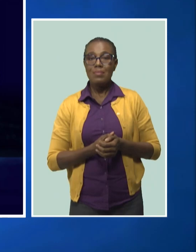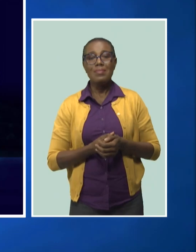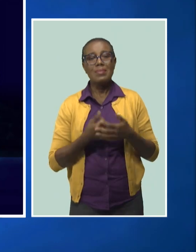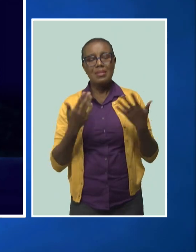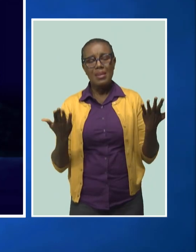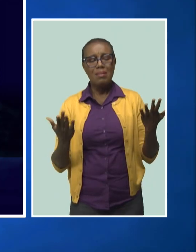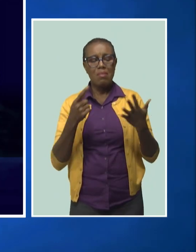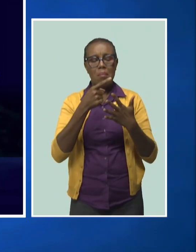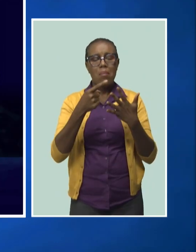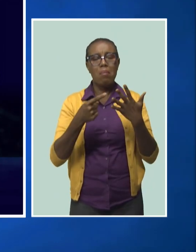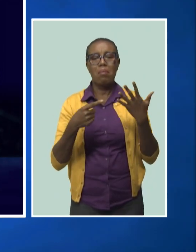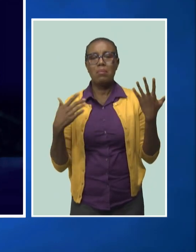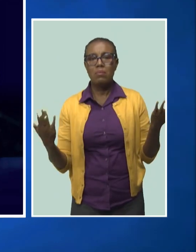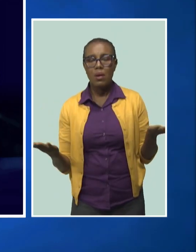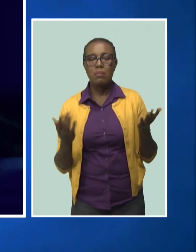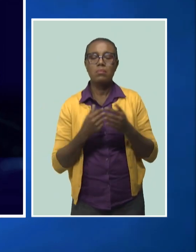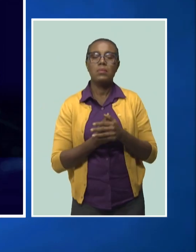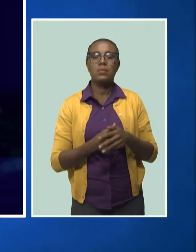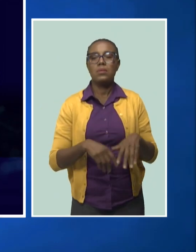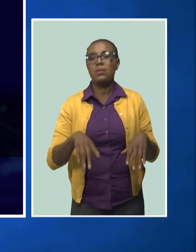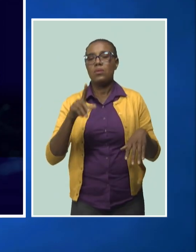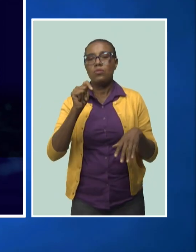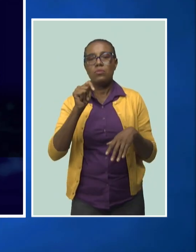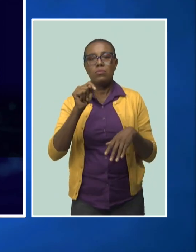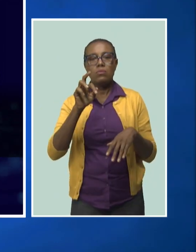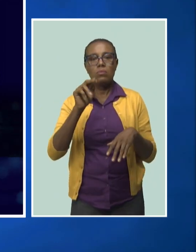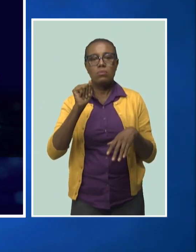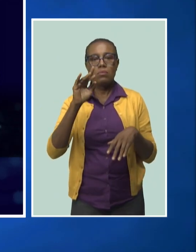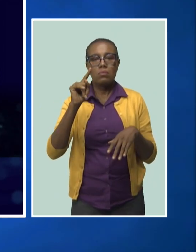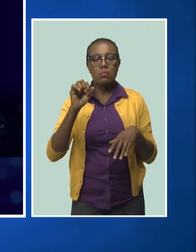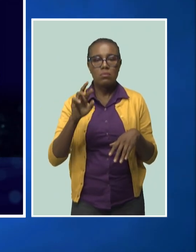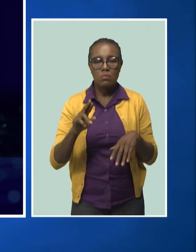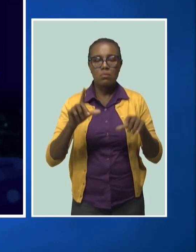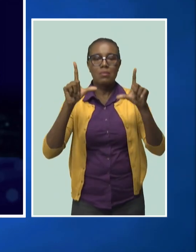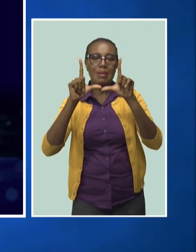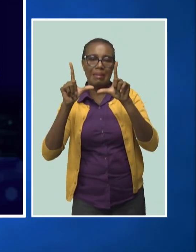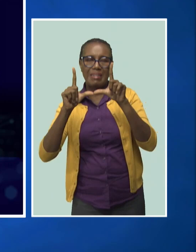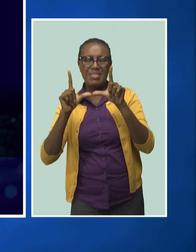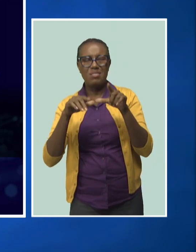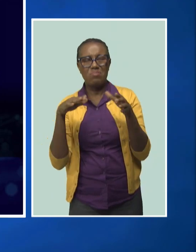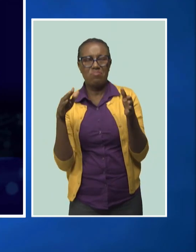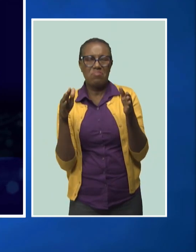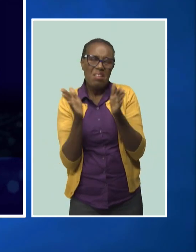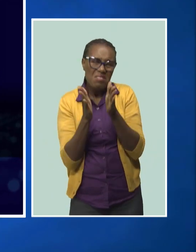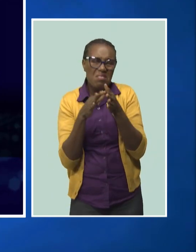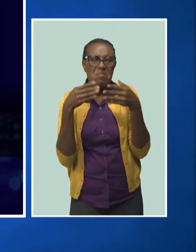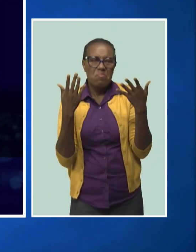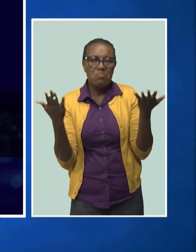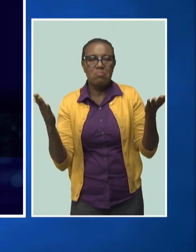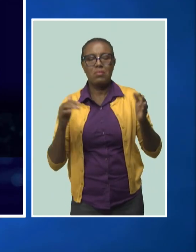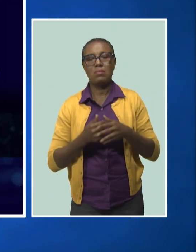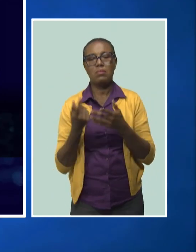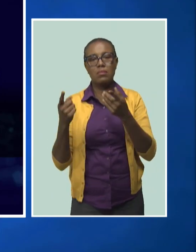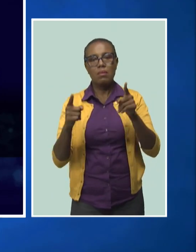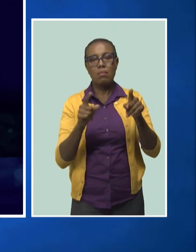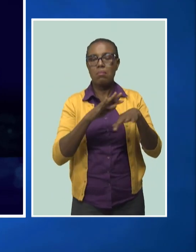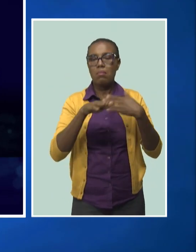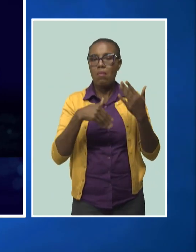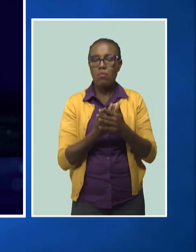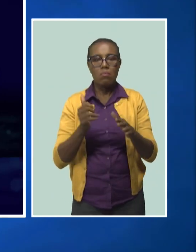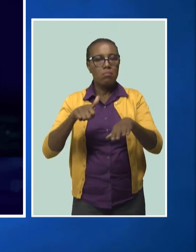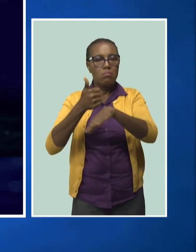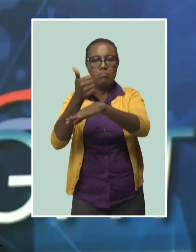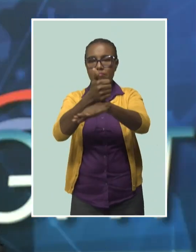logistical things now, getting tractors licensed and all kinds of little things like that. That's actually happening now. But everything is in place